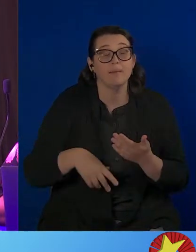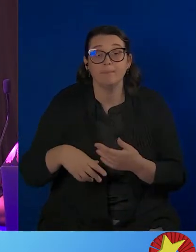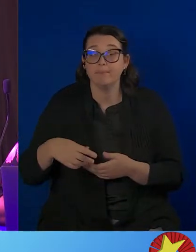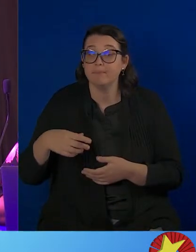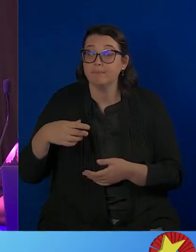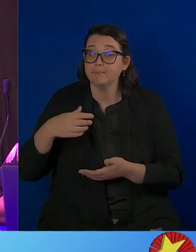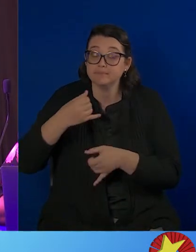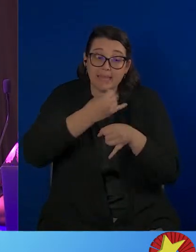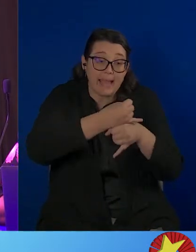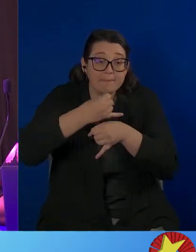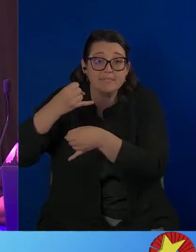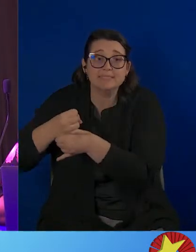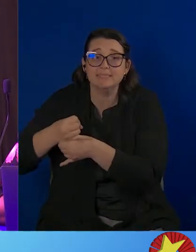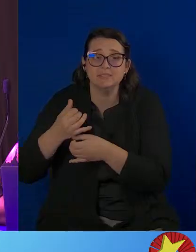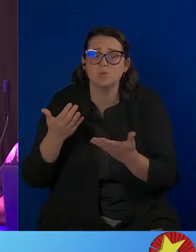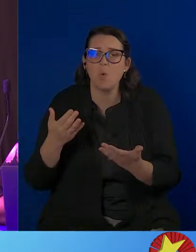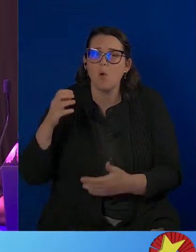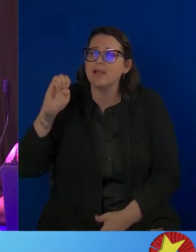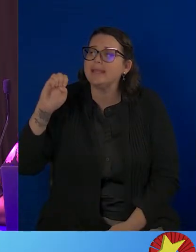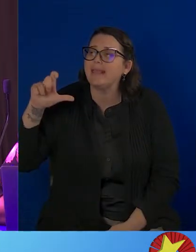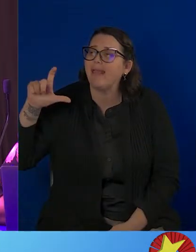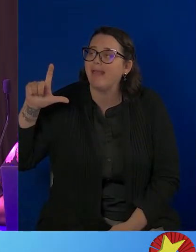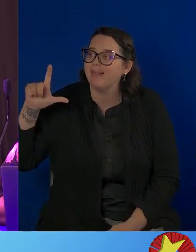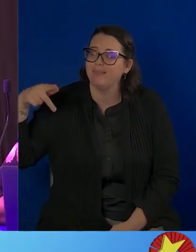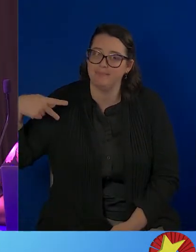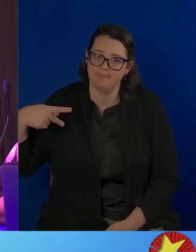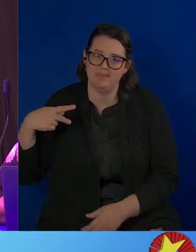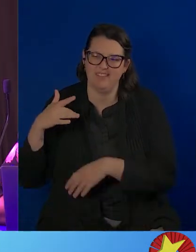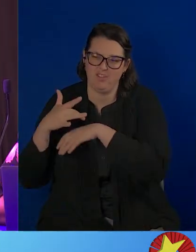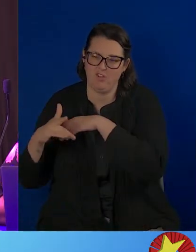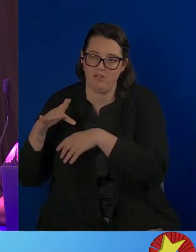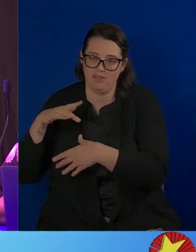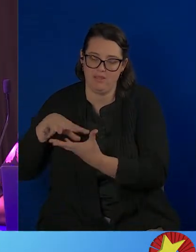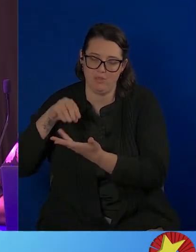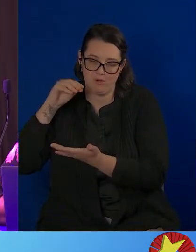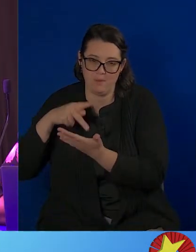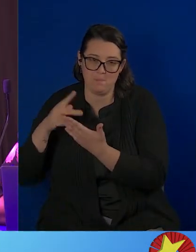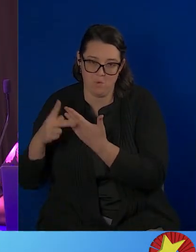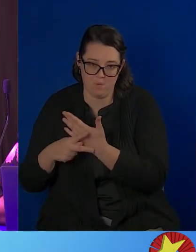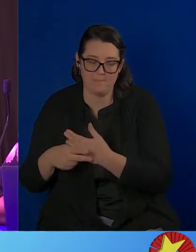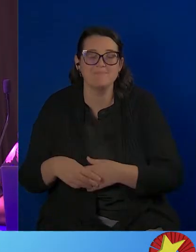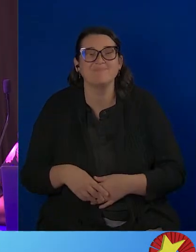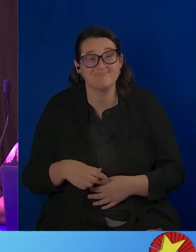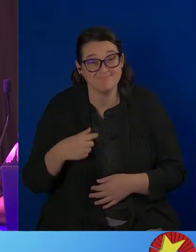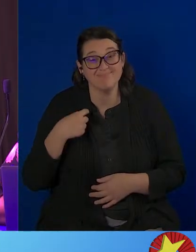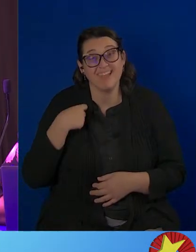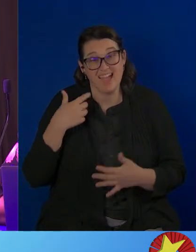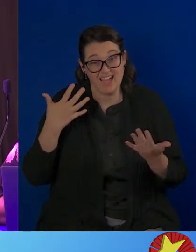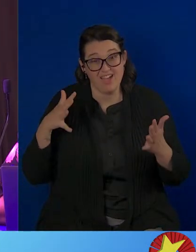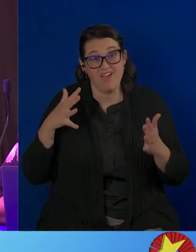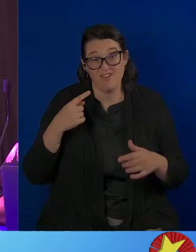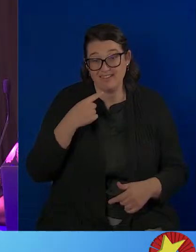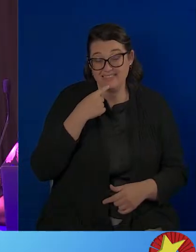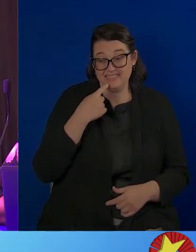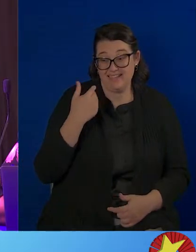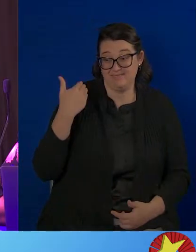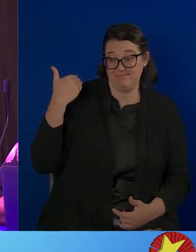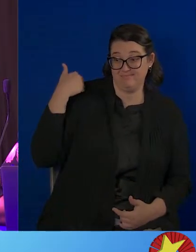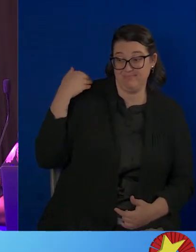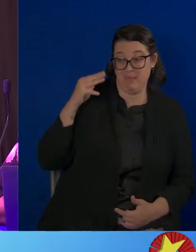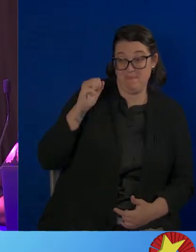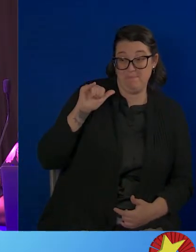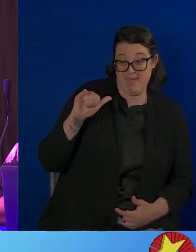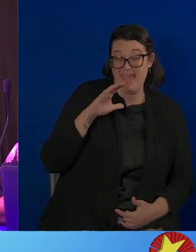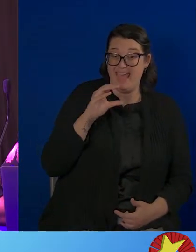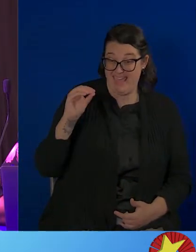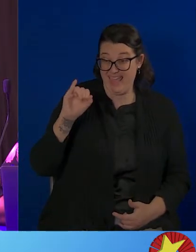ELP. As I mentioned in May, and I mentioned in July, we are not here to preserve tradition